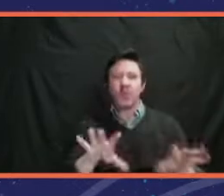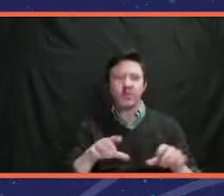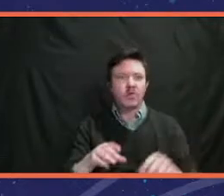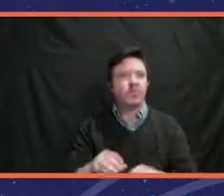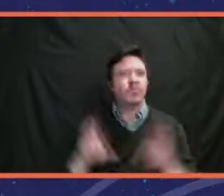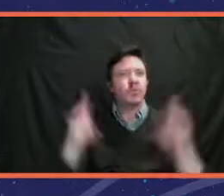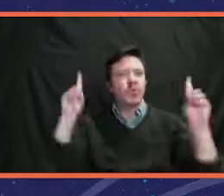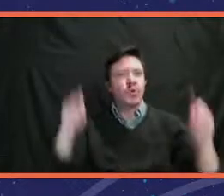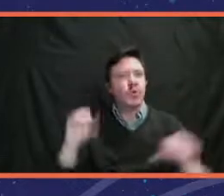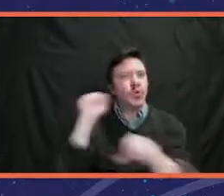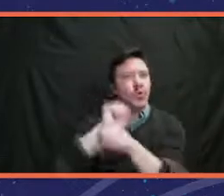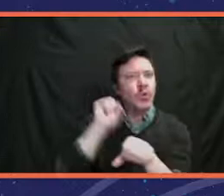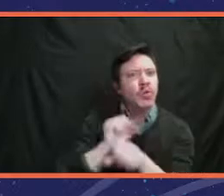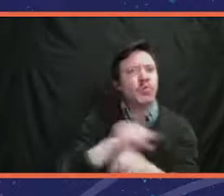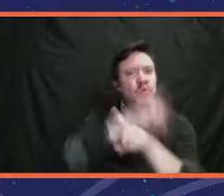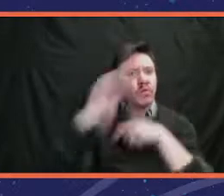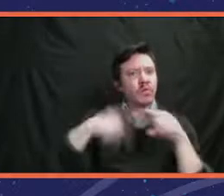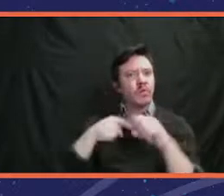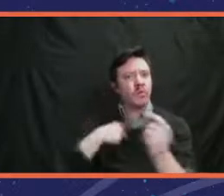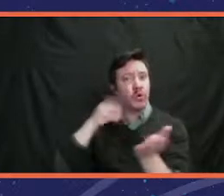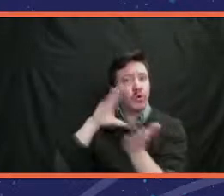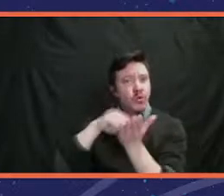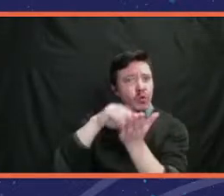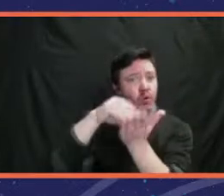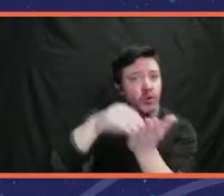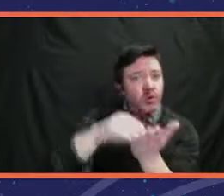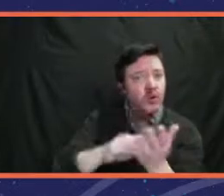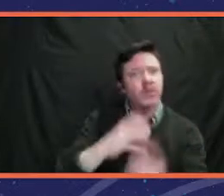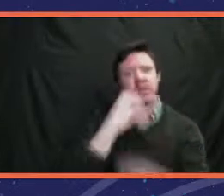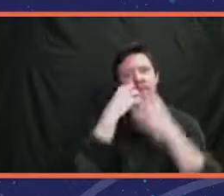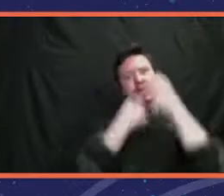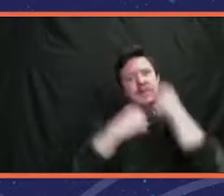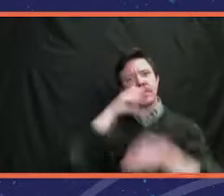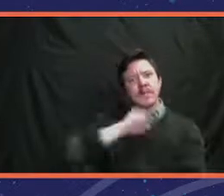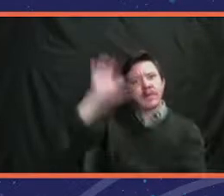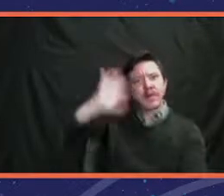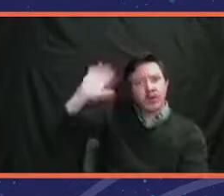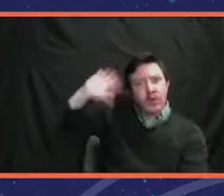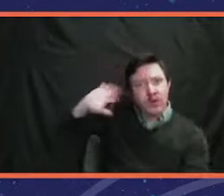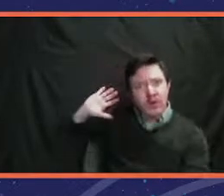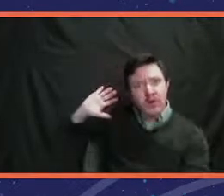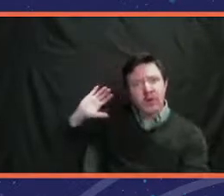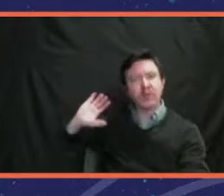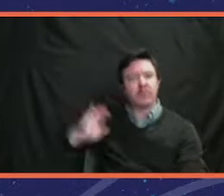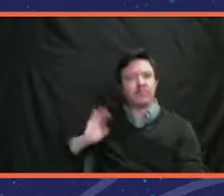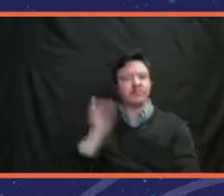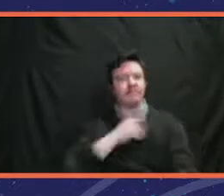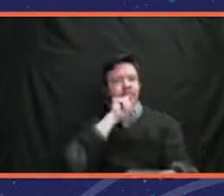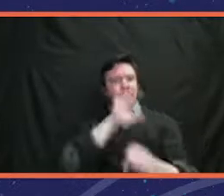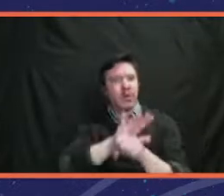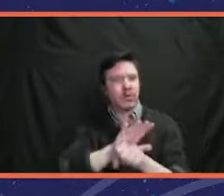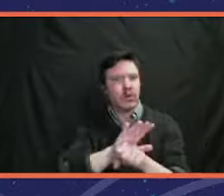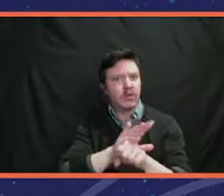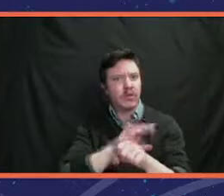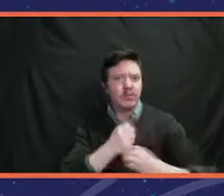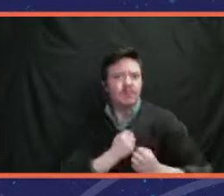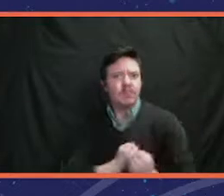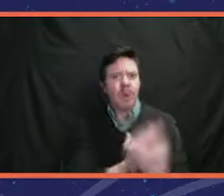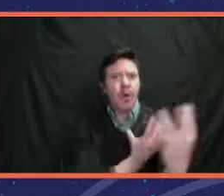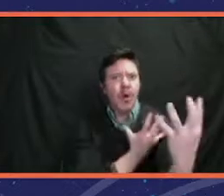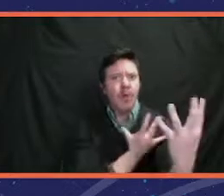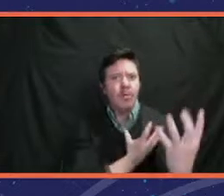unlearning, and unearthing what our ancestors would not let us forget, our commitment to rekindling the fire that is